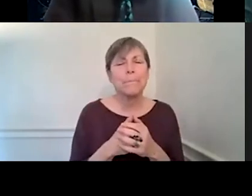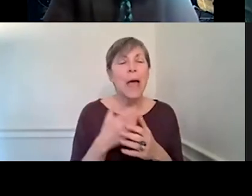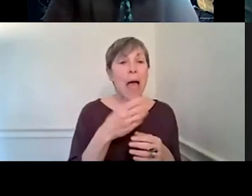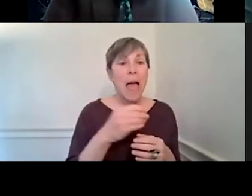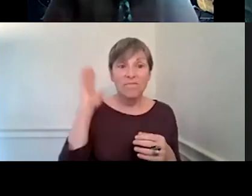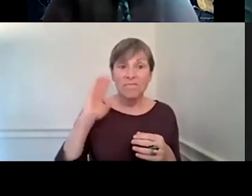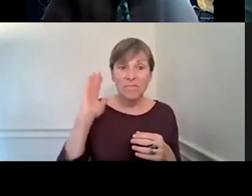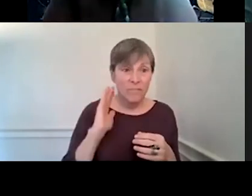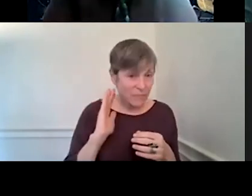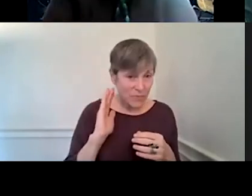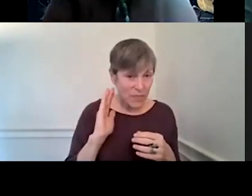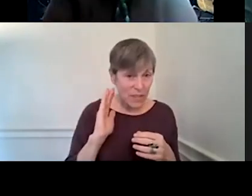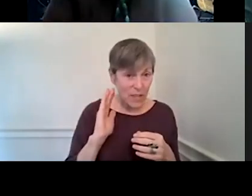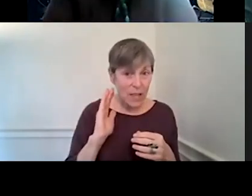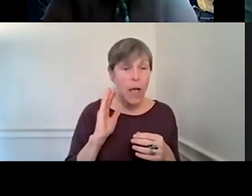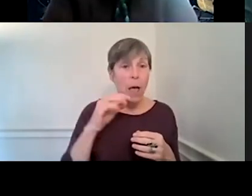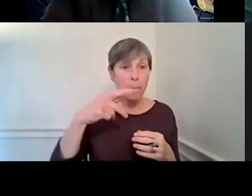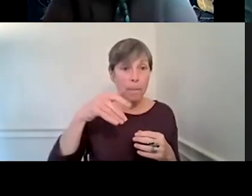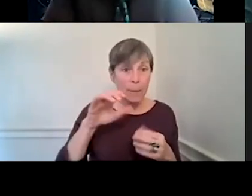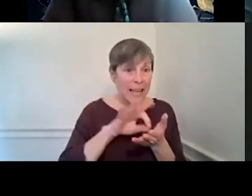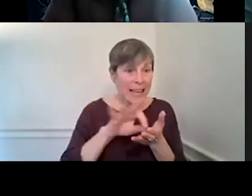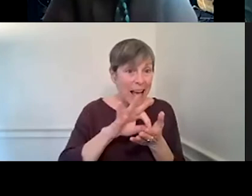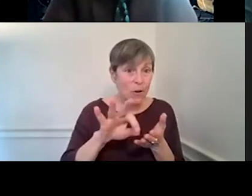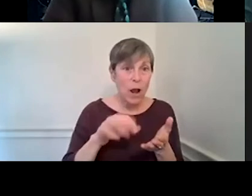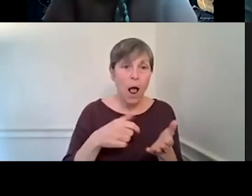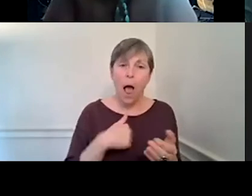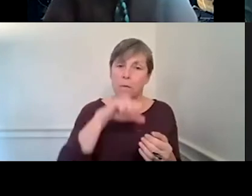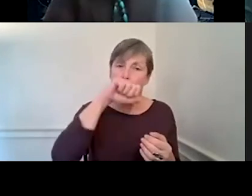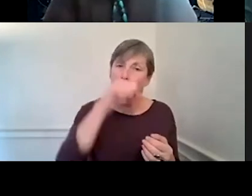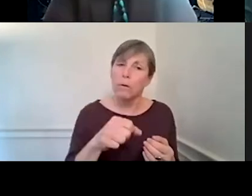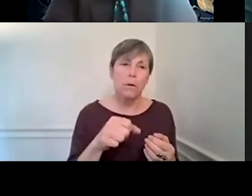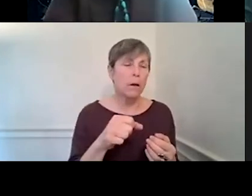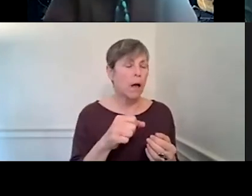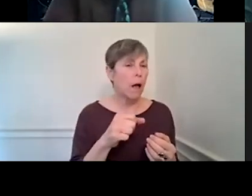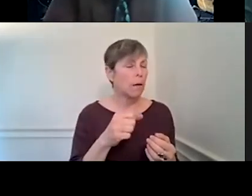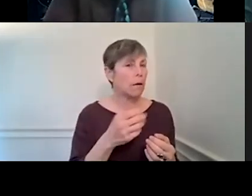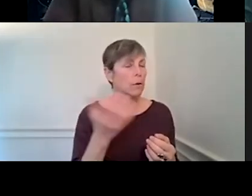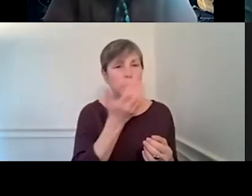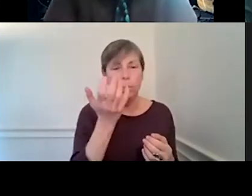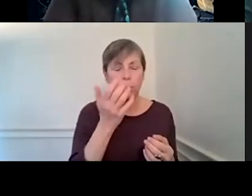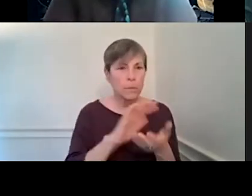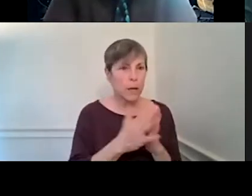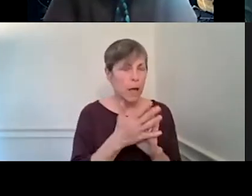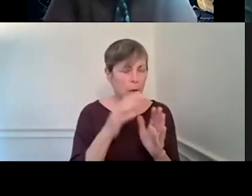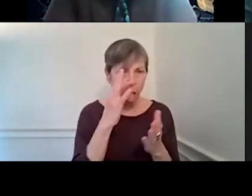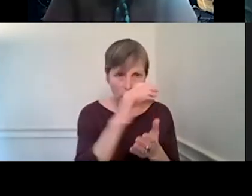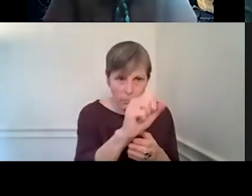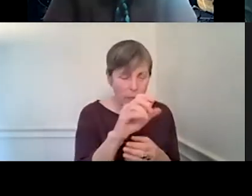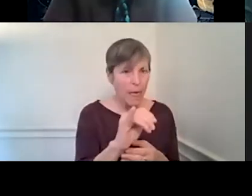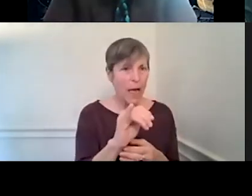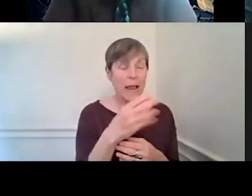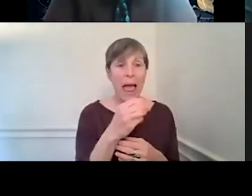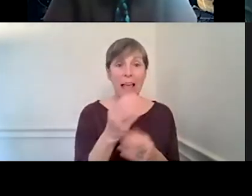about the entire thing about public accounting. And because I was attracted to the values that it was associated with, right?